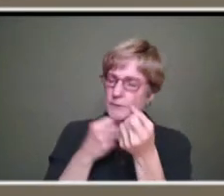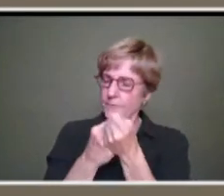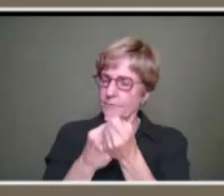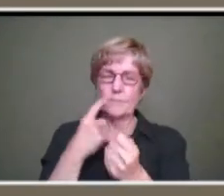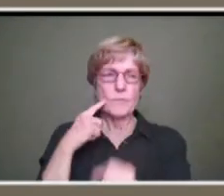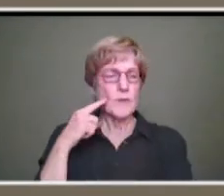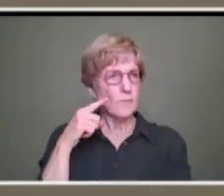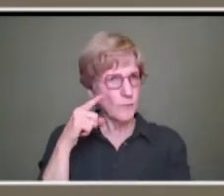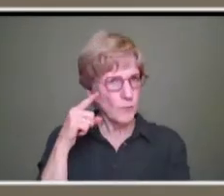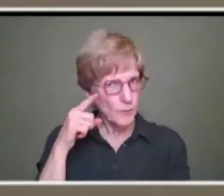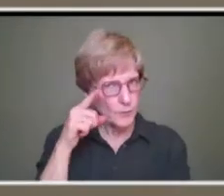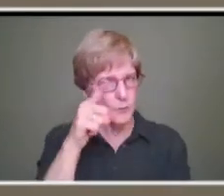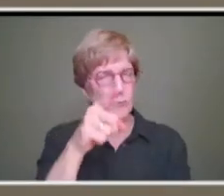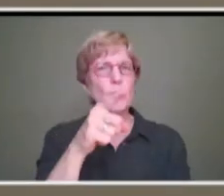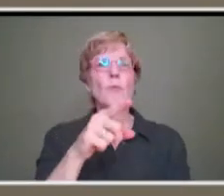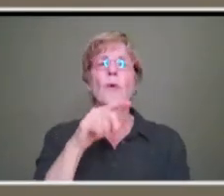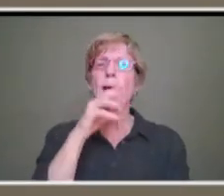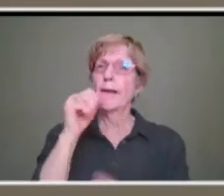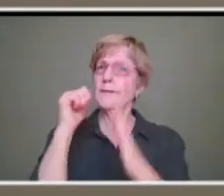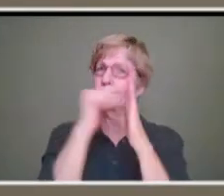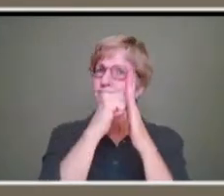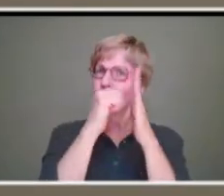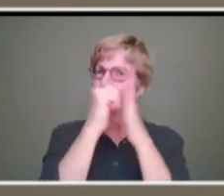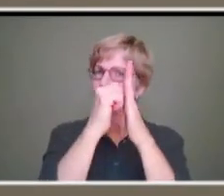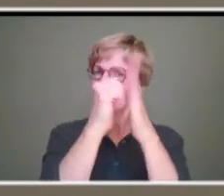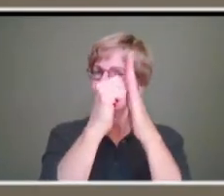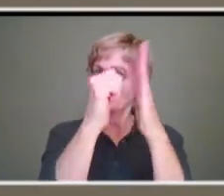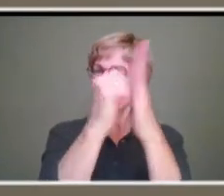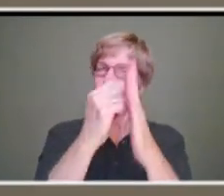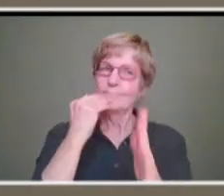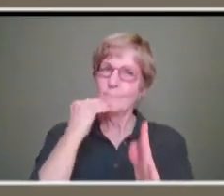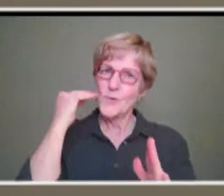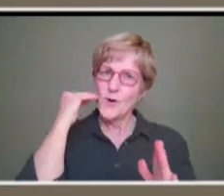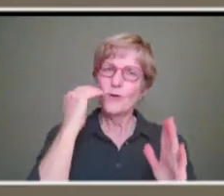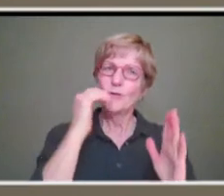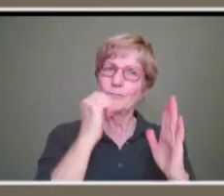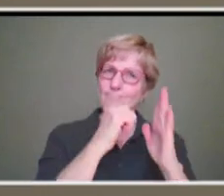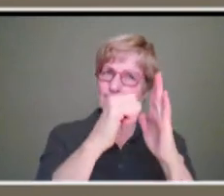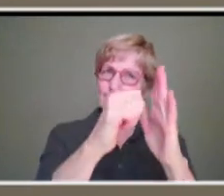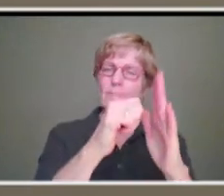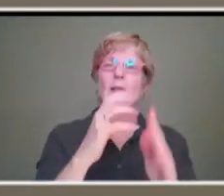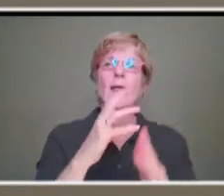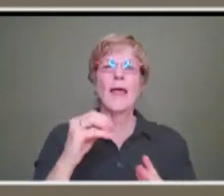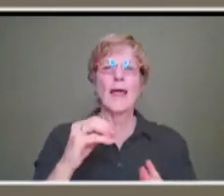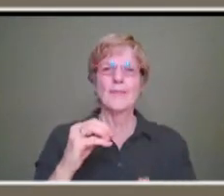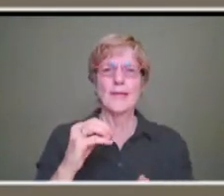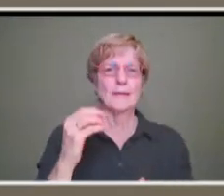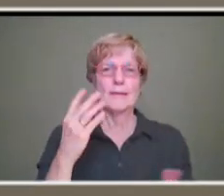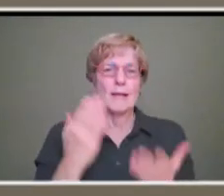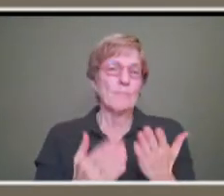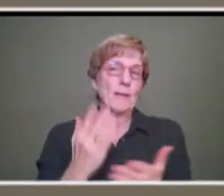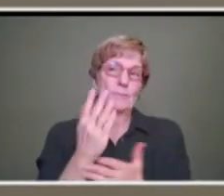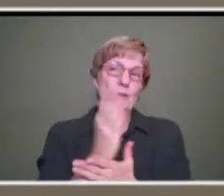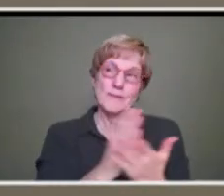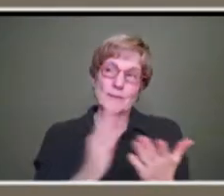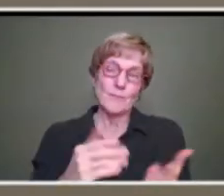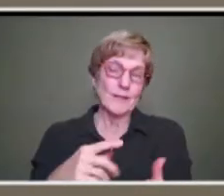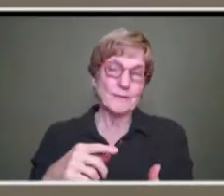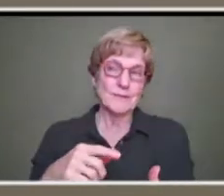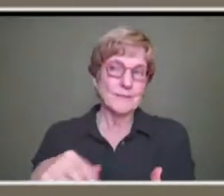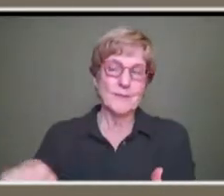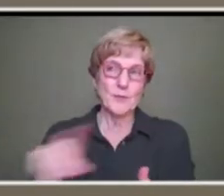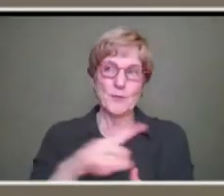and and knock on doors and have conversations in spaces that you guys might not have insight to but I I'm working